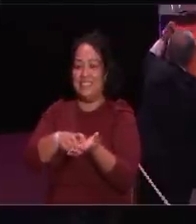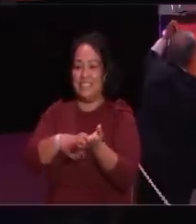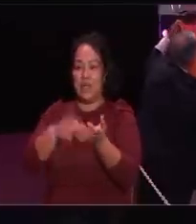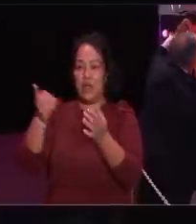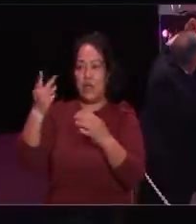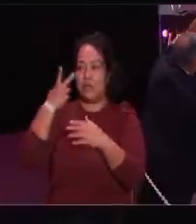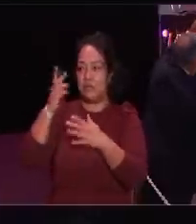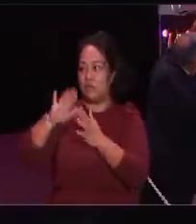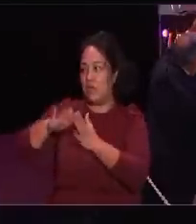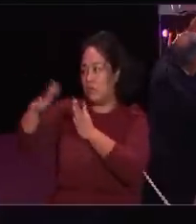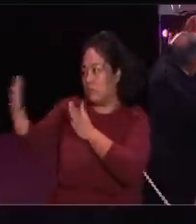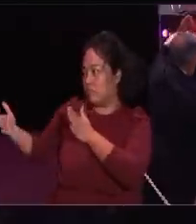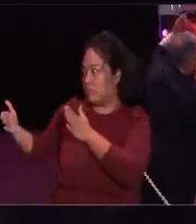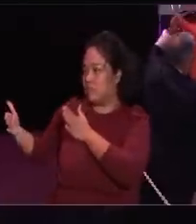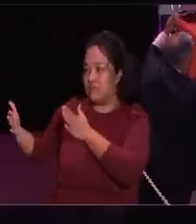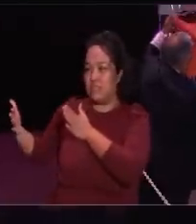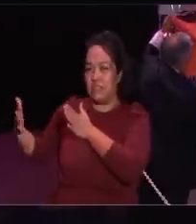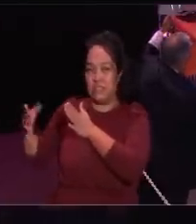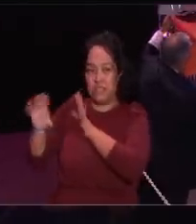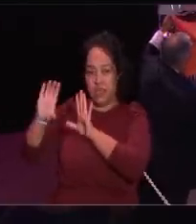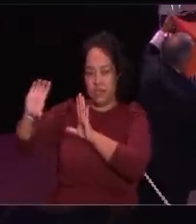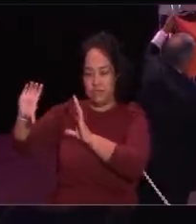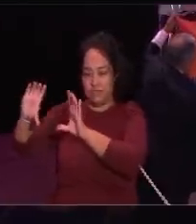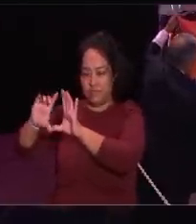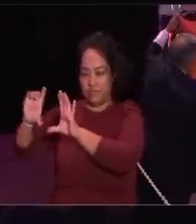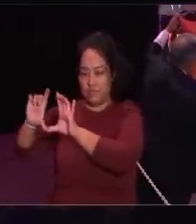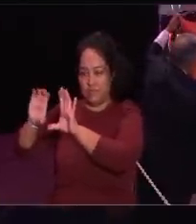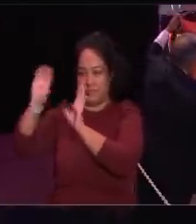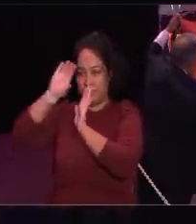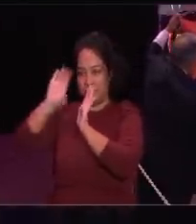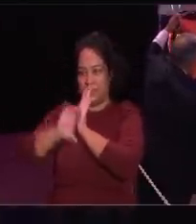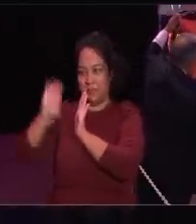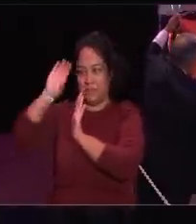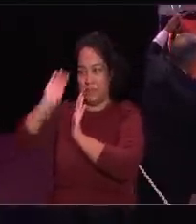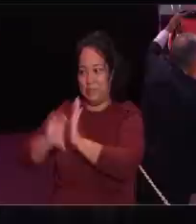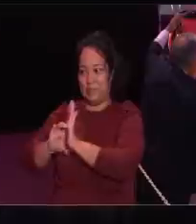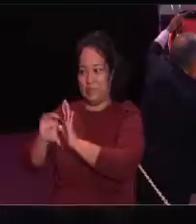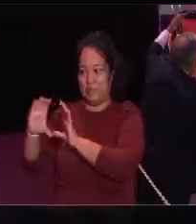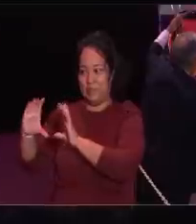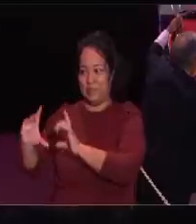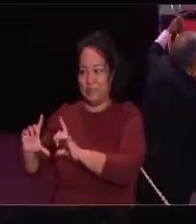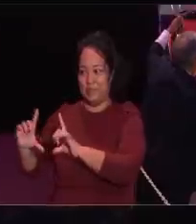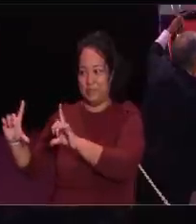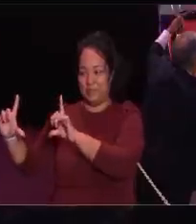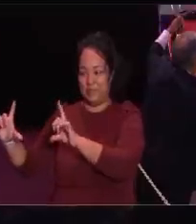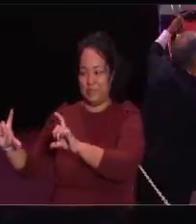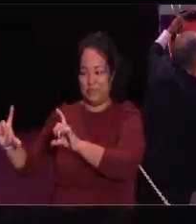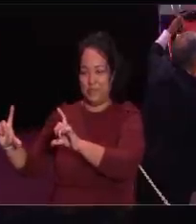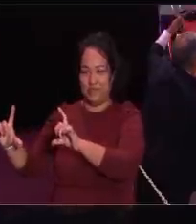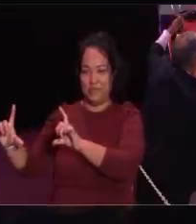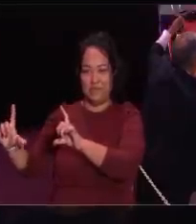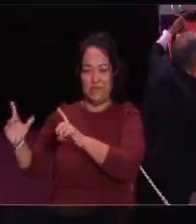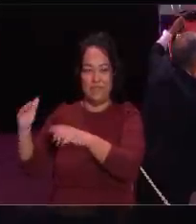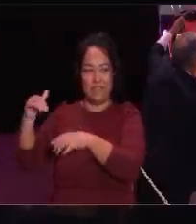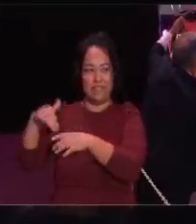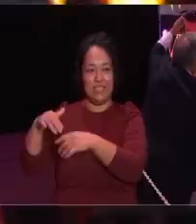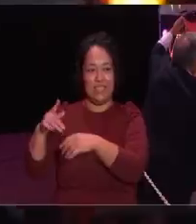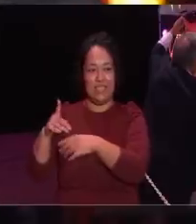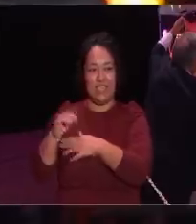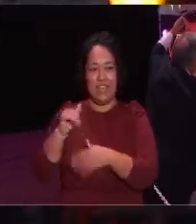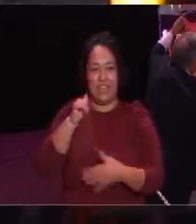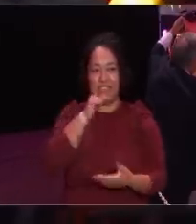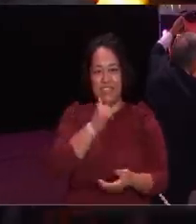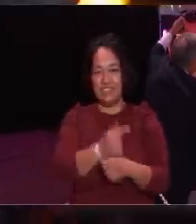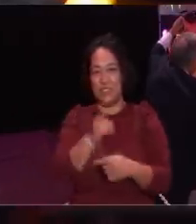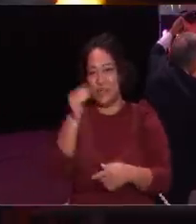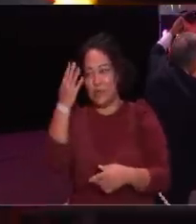side. Pero en las pantallas que tenemos a los lados. Tenemos una pequeña pantallita. We have a small screen inside of there. And that's the sister